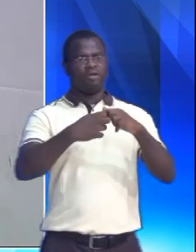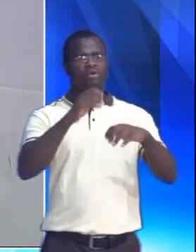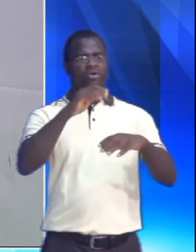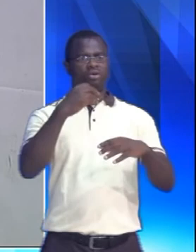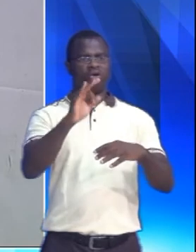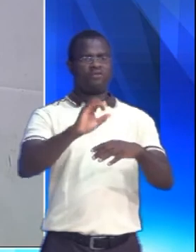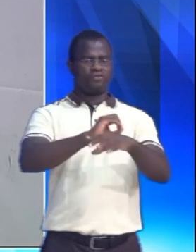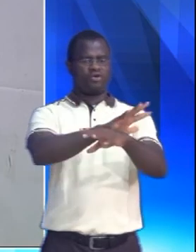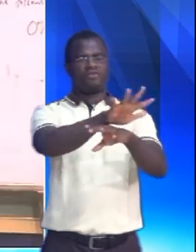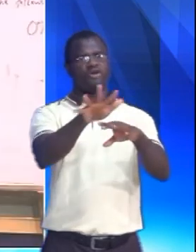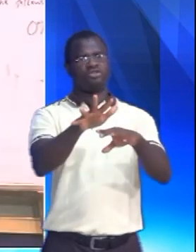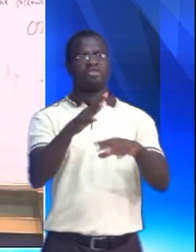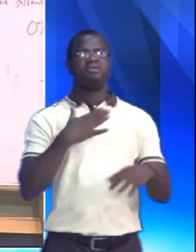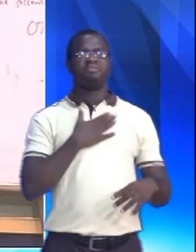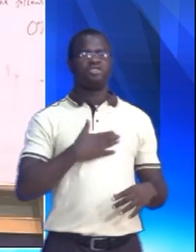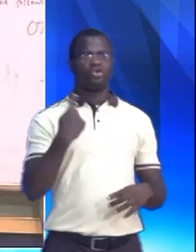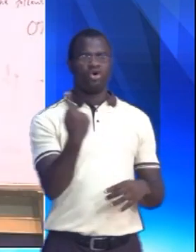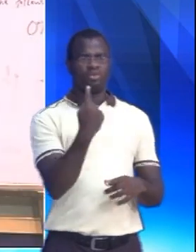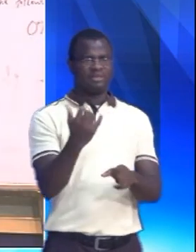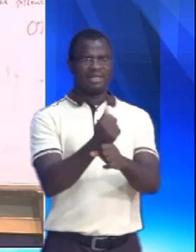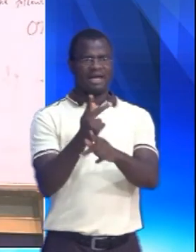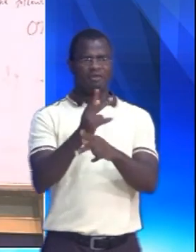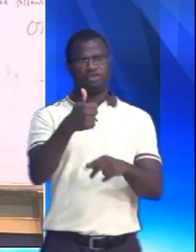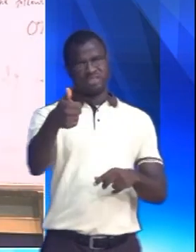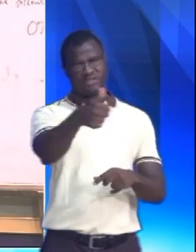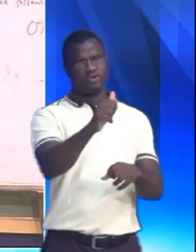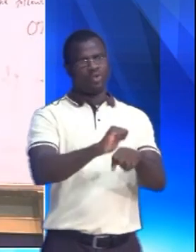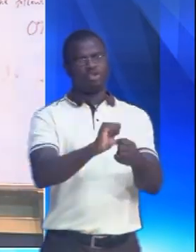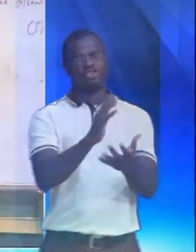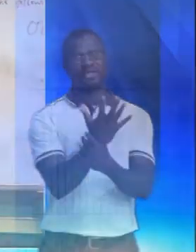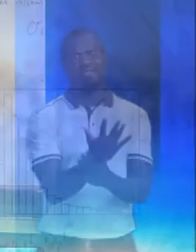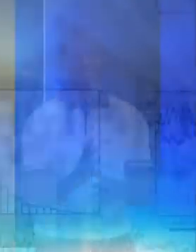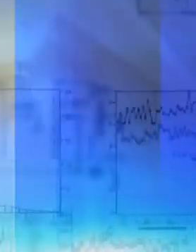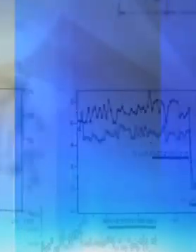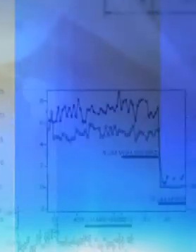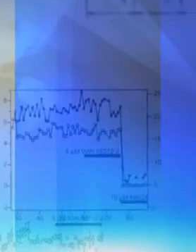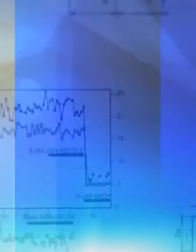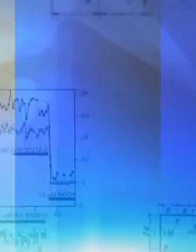a crowded place. Thank you all, and God bless you for listening.